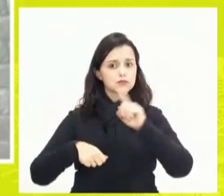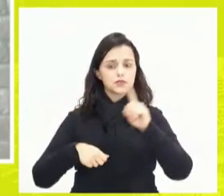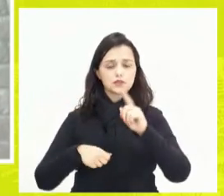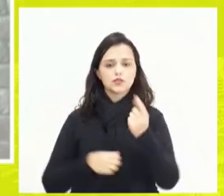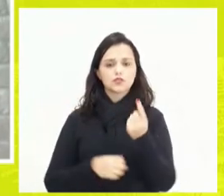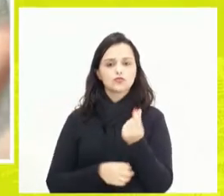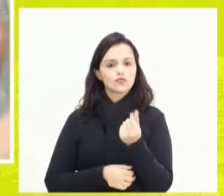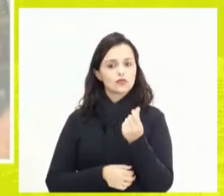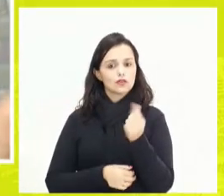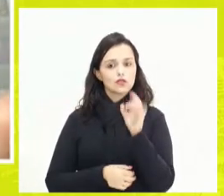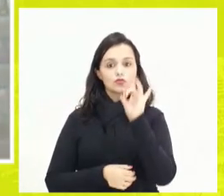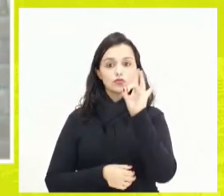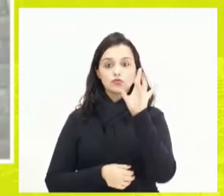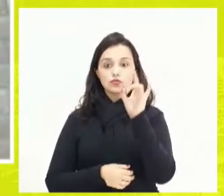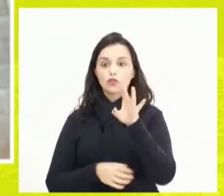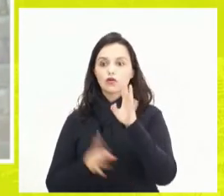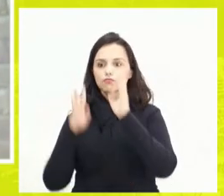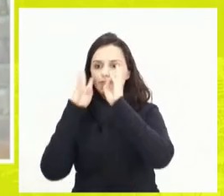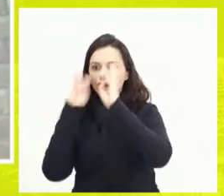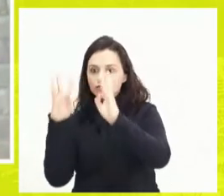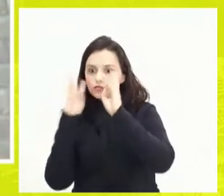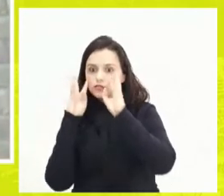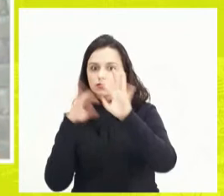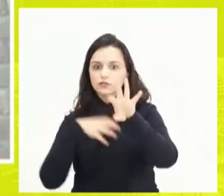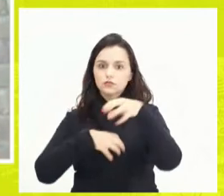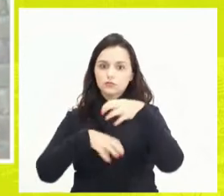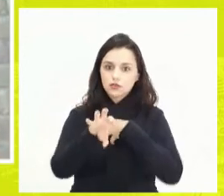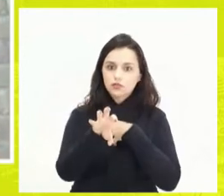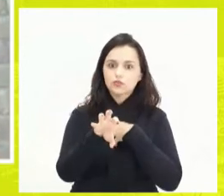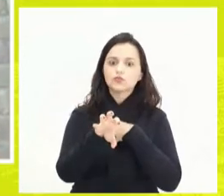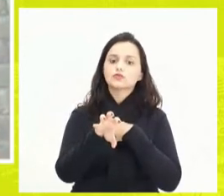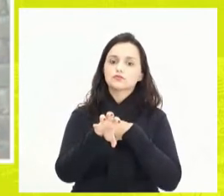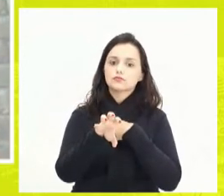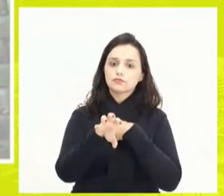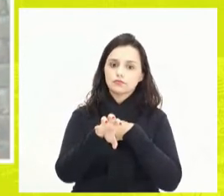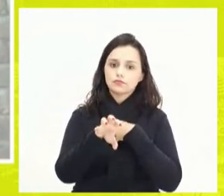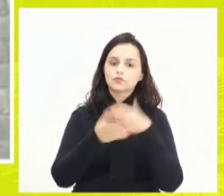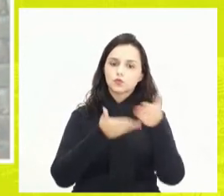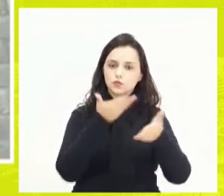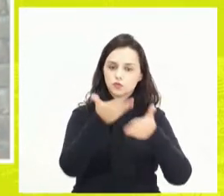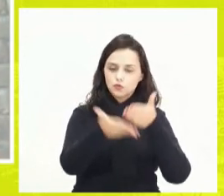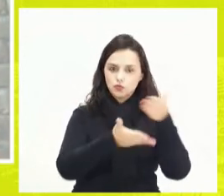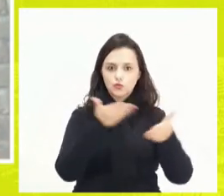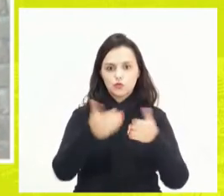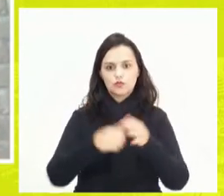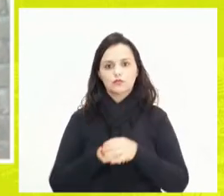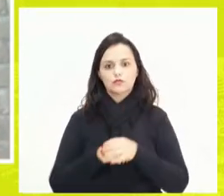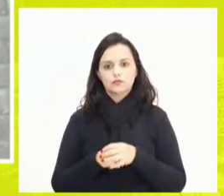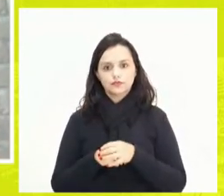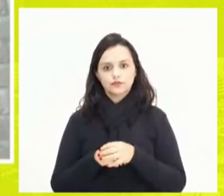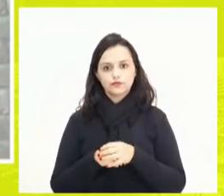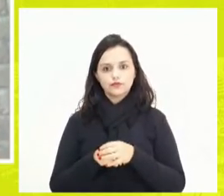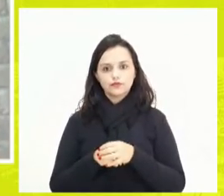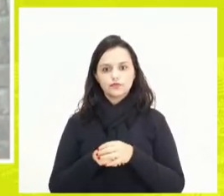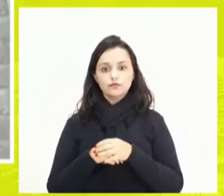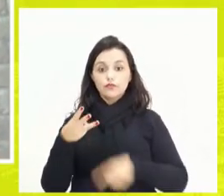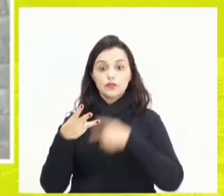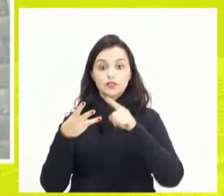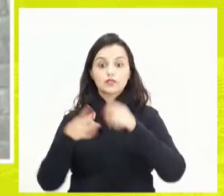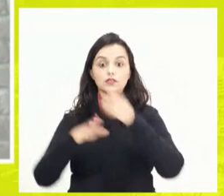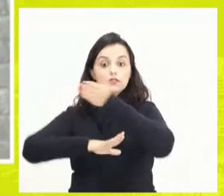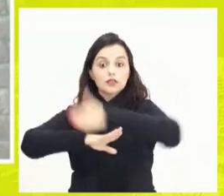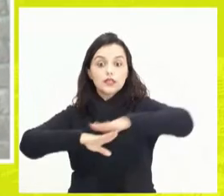they involve attention empathy reviewing processes but not necessarily more money and